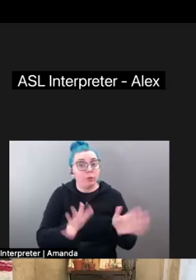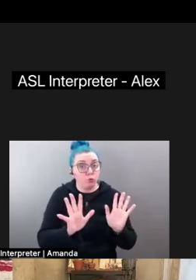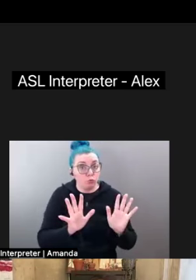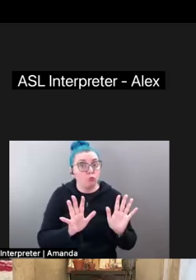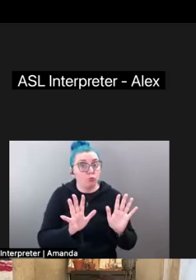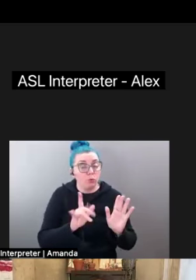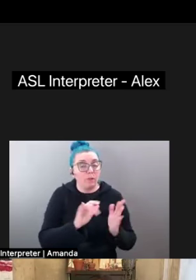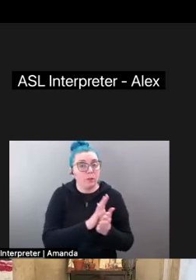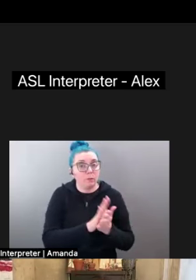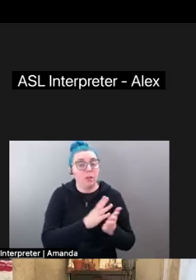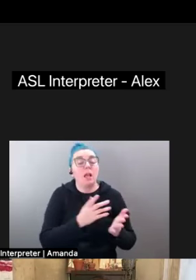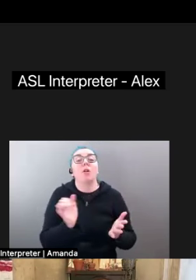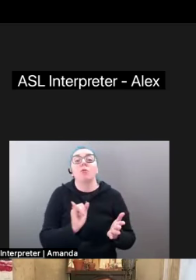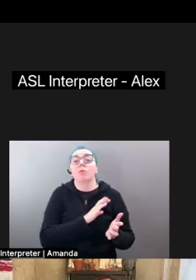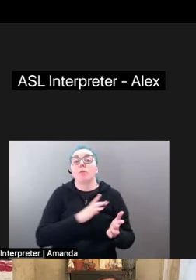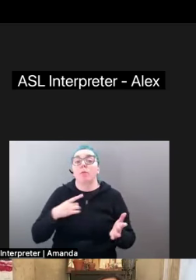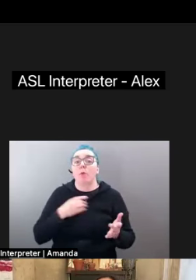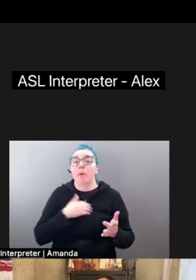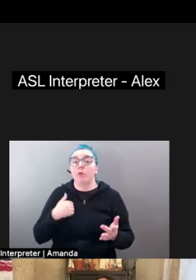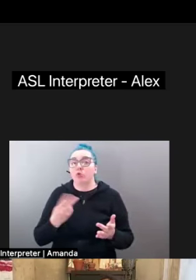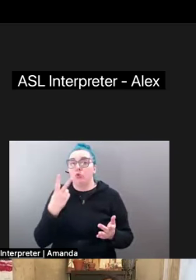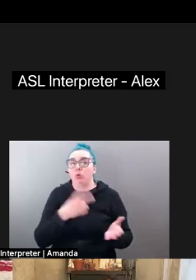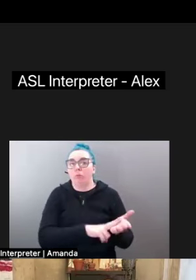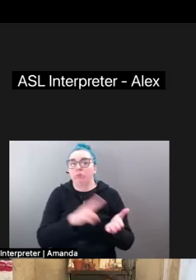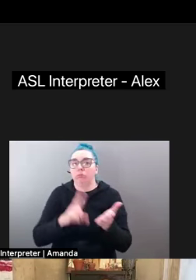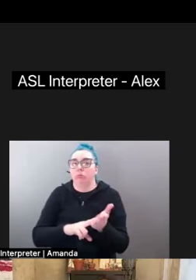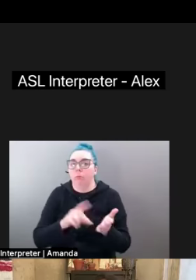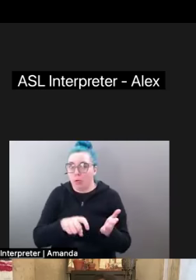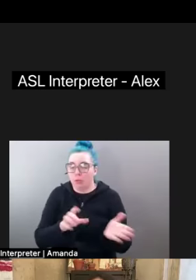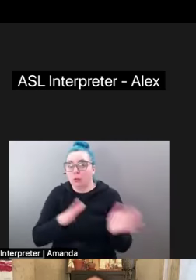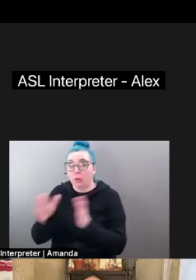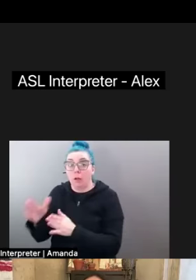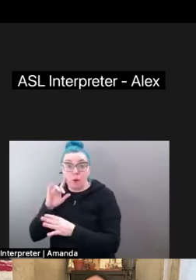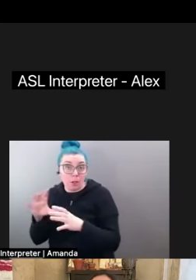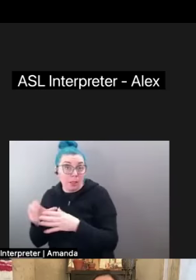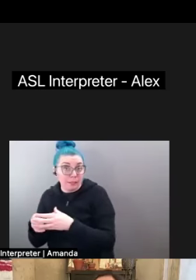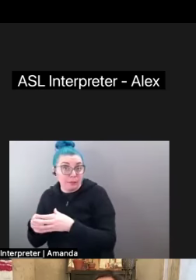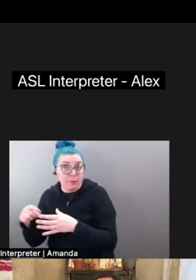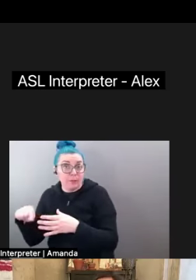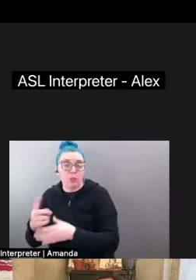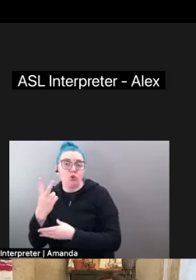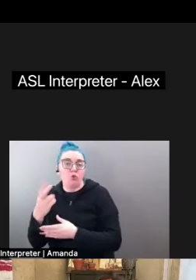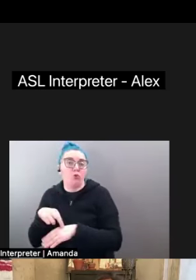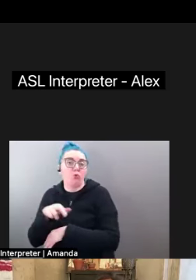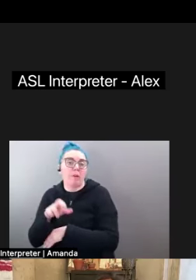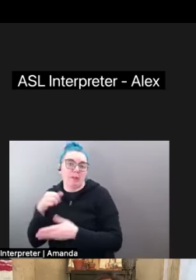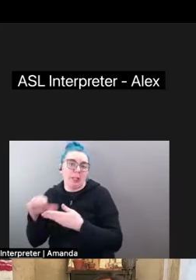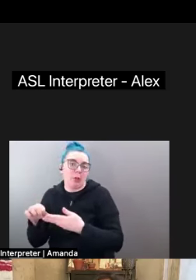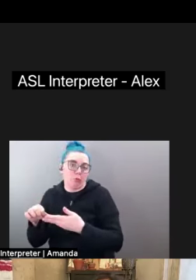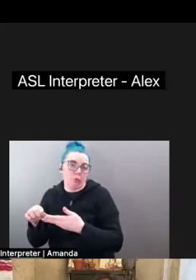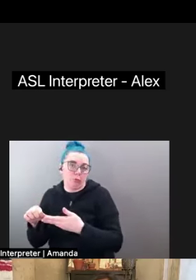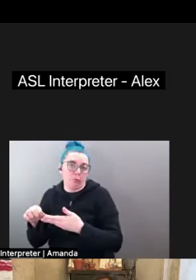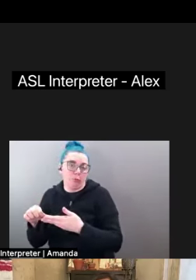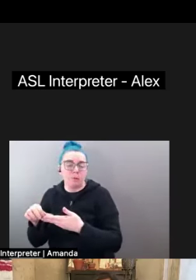signed by 2 board members. For collectives, we require 2 reference letters, which speak to your ability to execute the festival